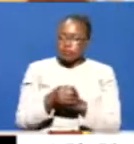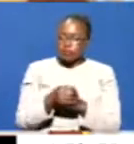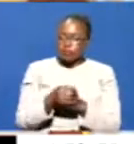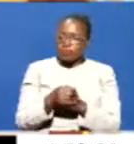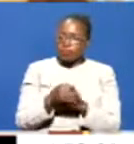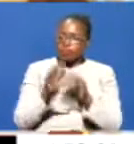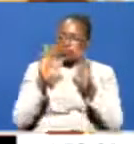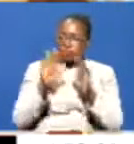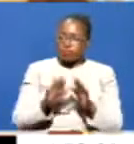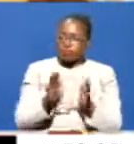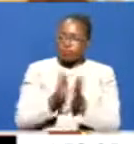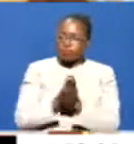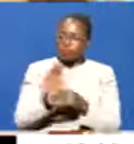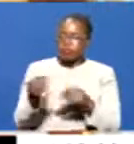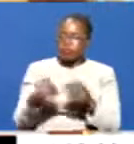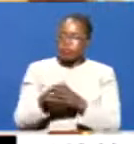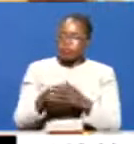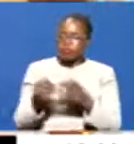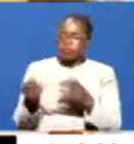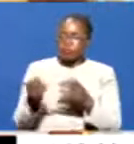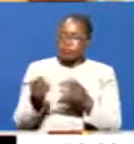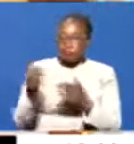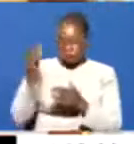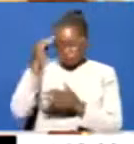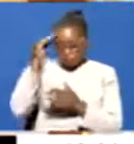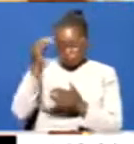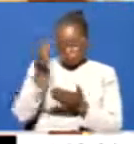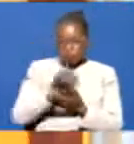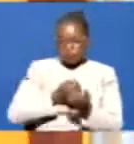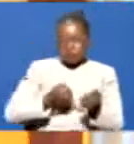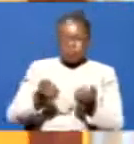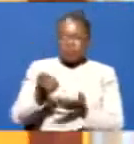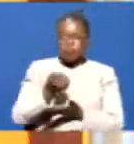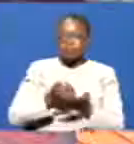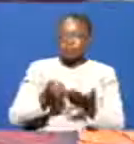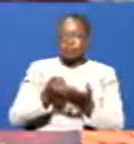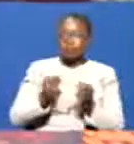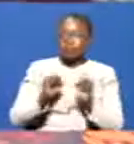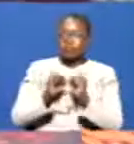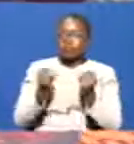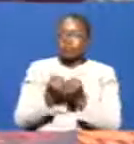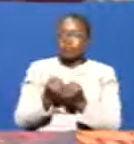in all educational, economic, social, and political engagement in the world today.